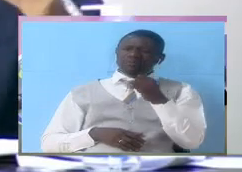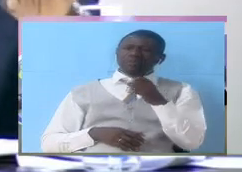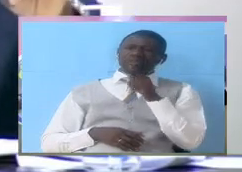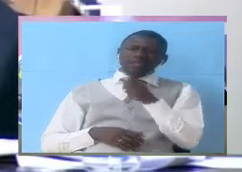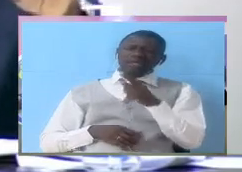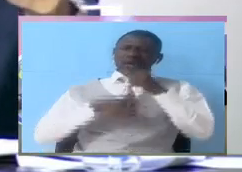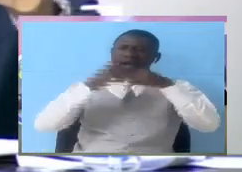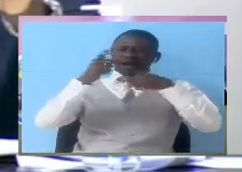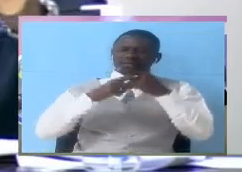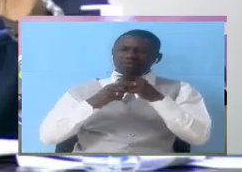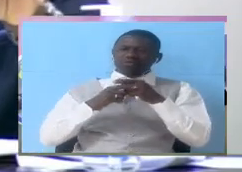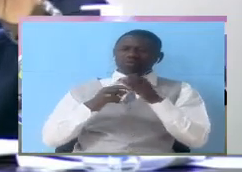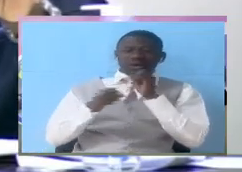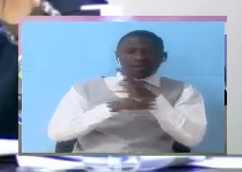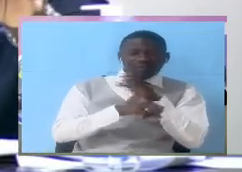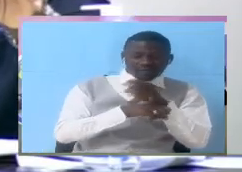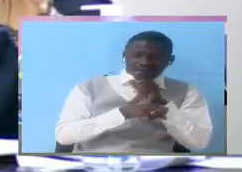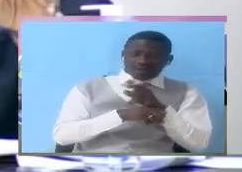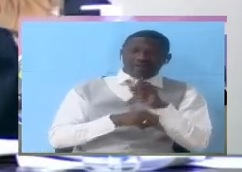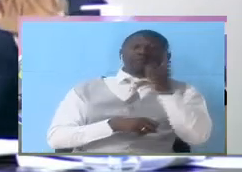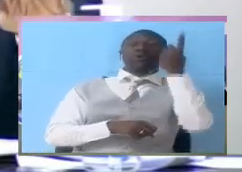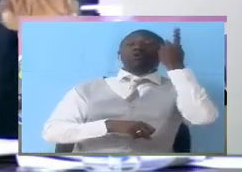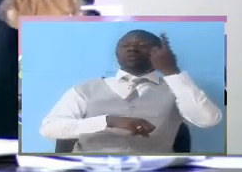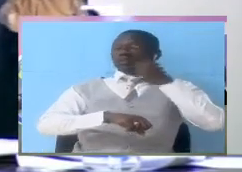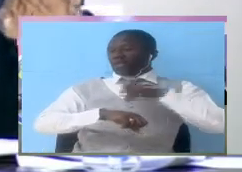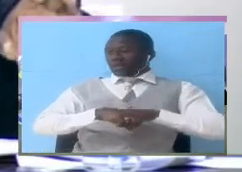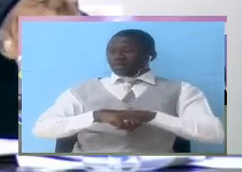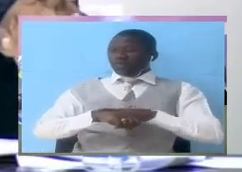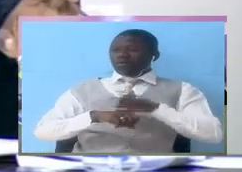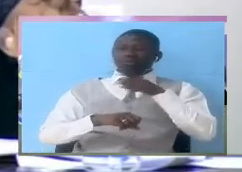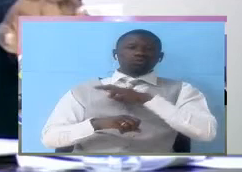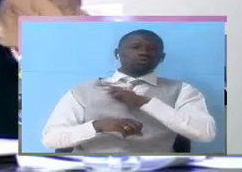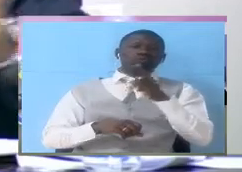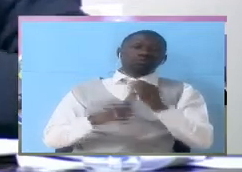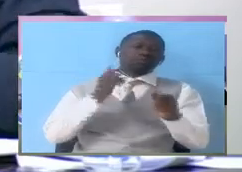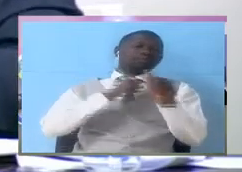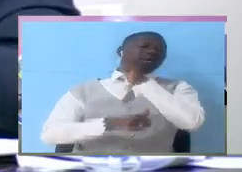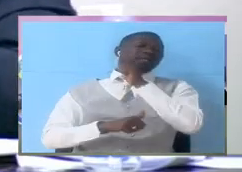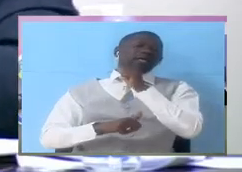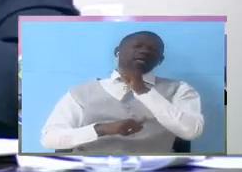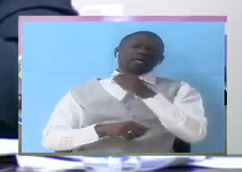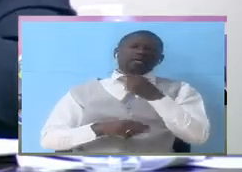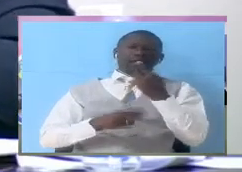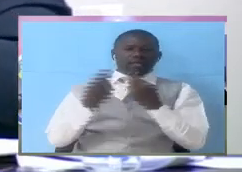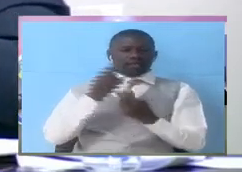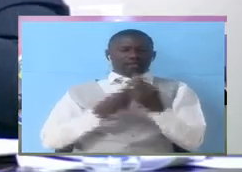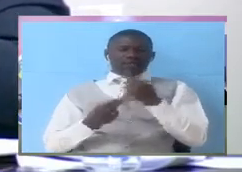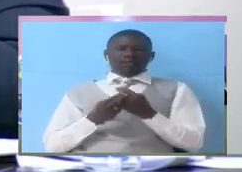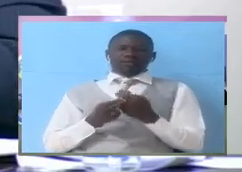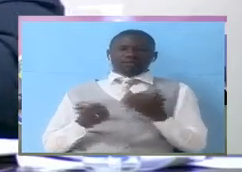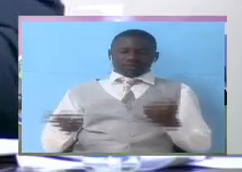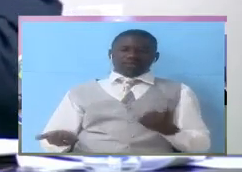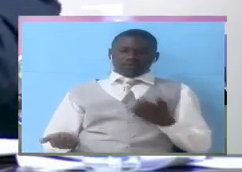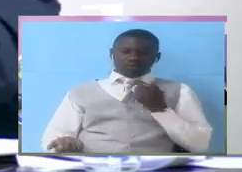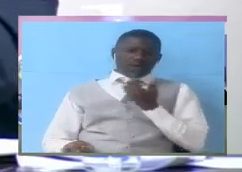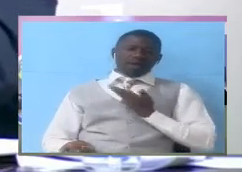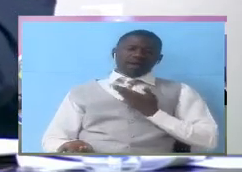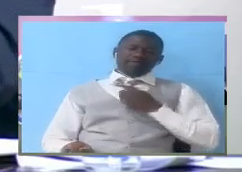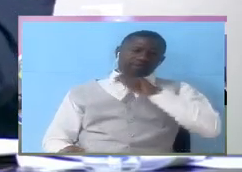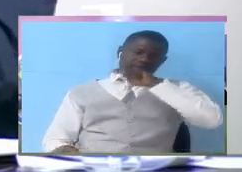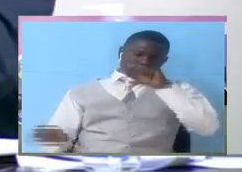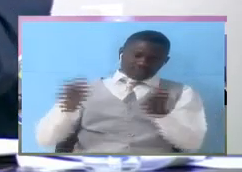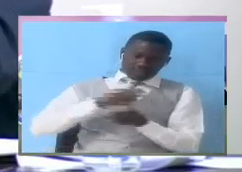after you addressed them the first time, you did not go back there again. Well, now you have changed that to say, well, you have